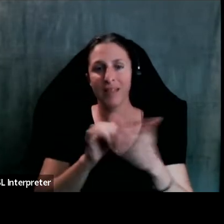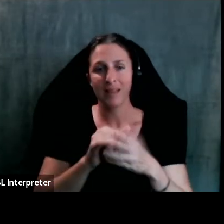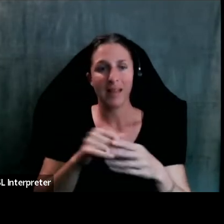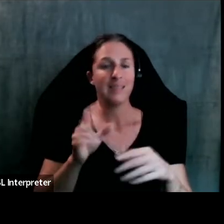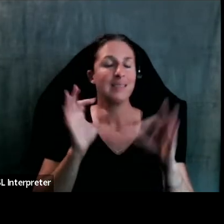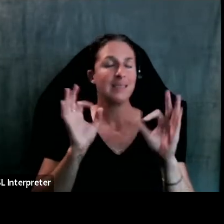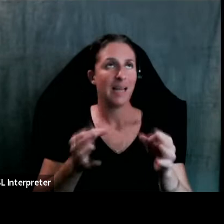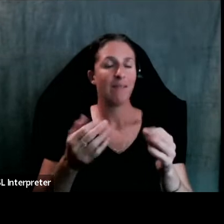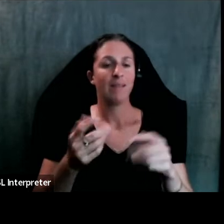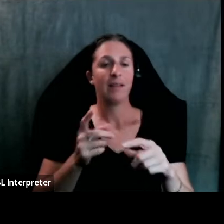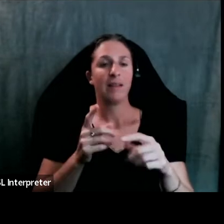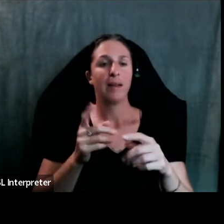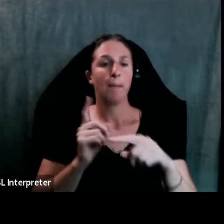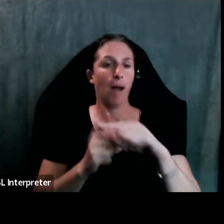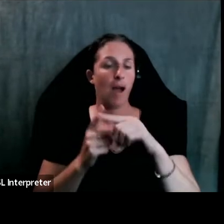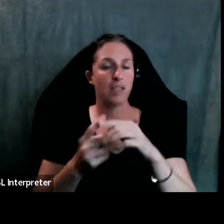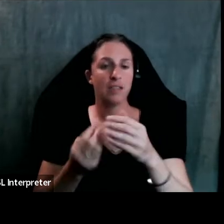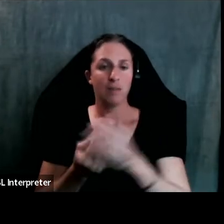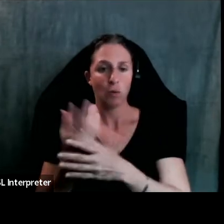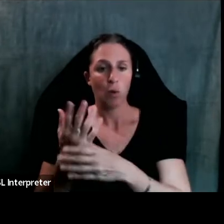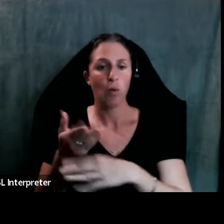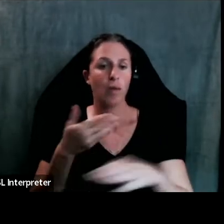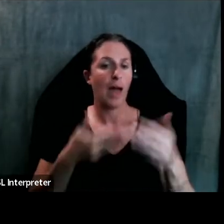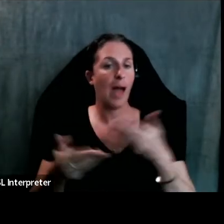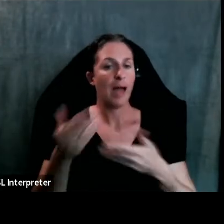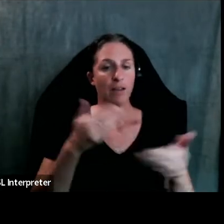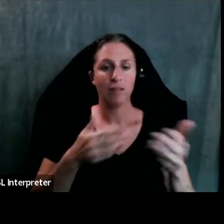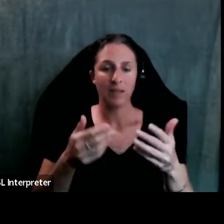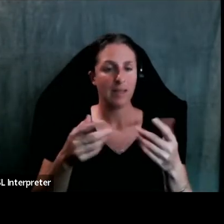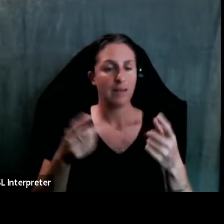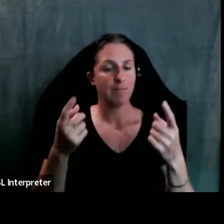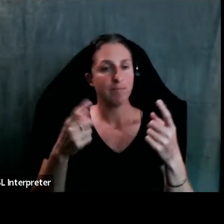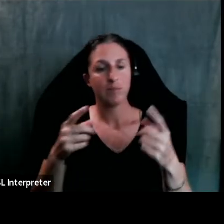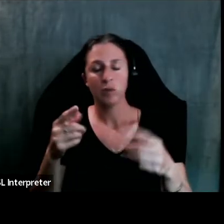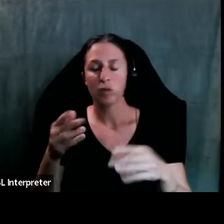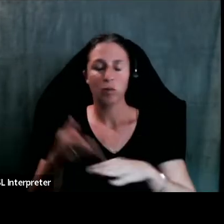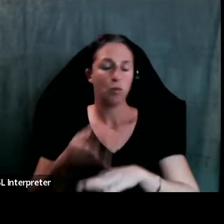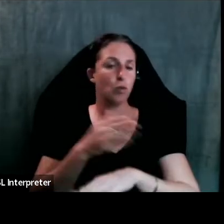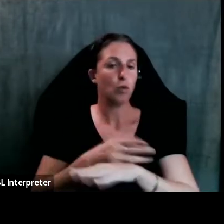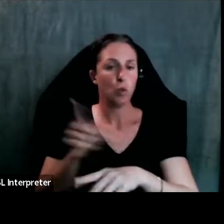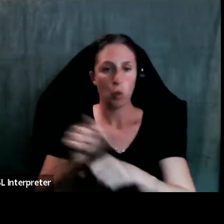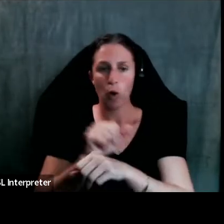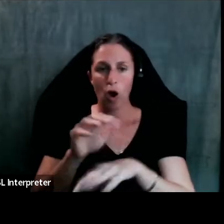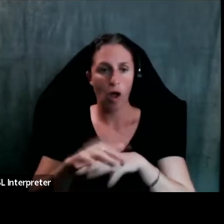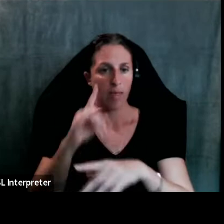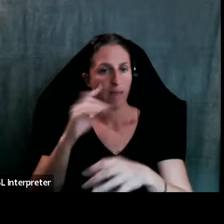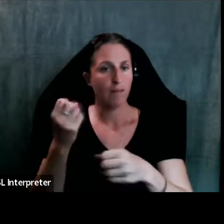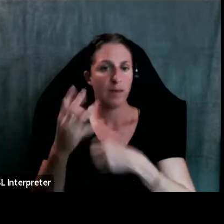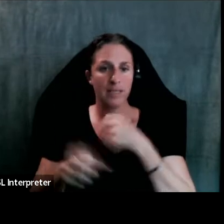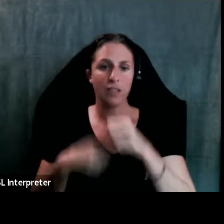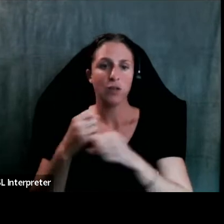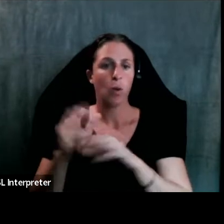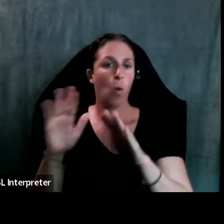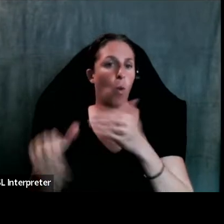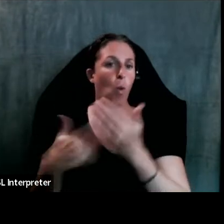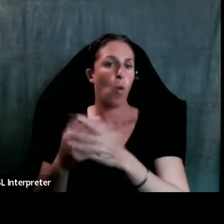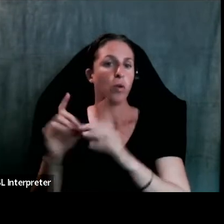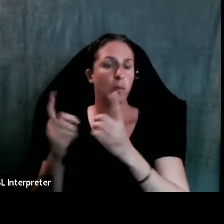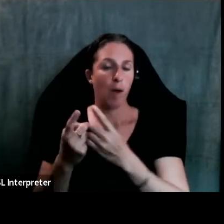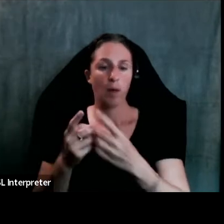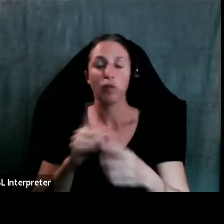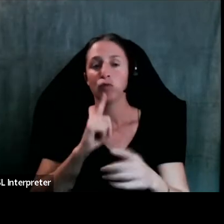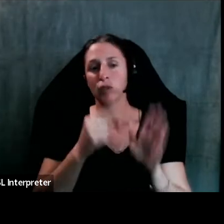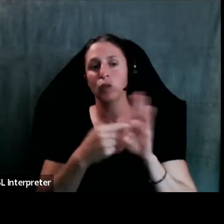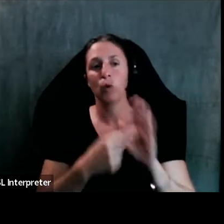positive and a growth. The hiring practices have been improved. I know you've been working on it for years, the whole department, and it really is showing. And you can see over the